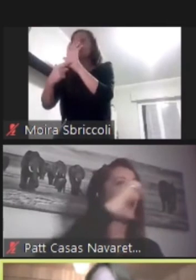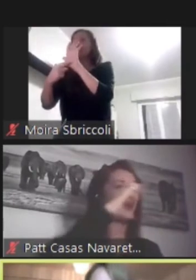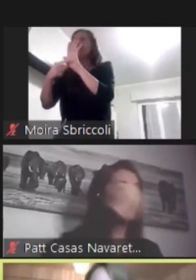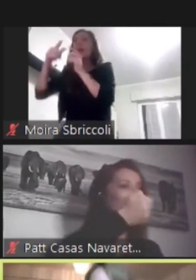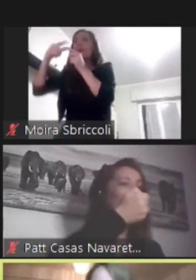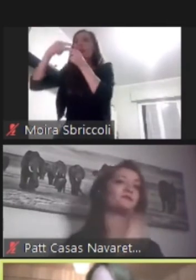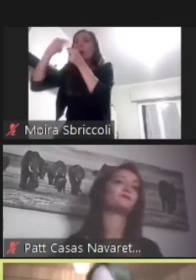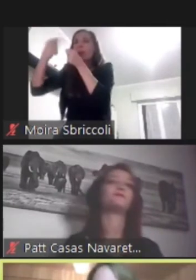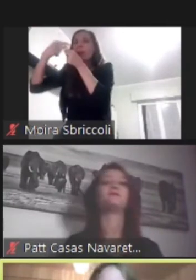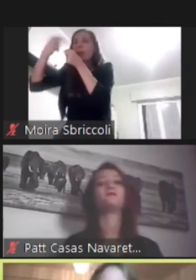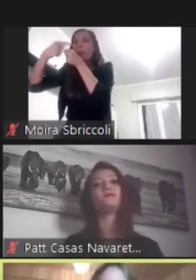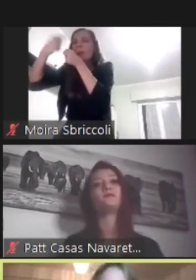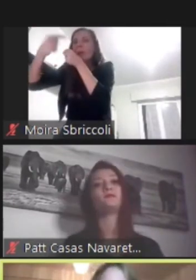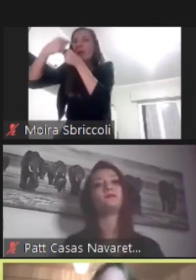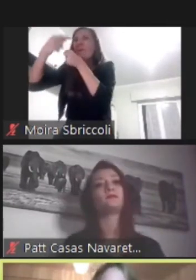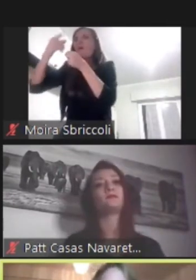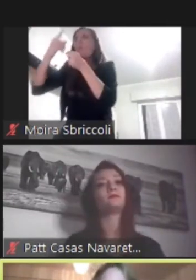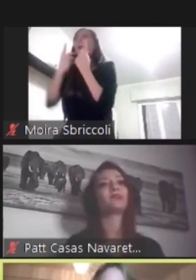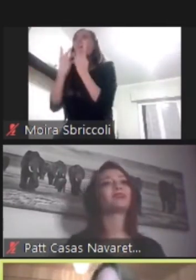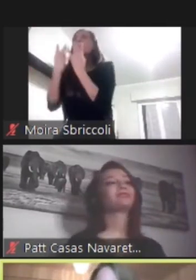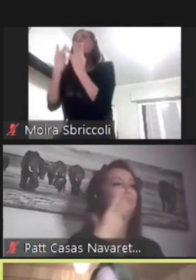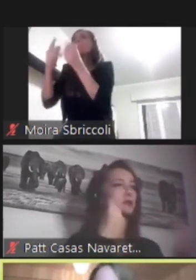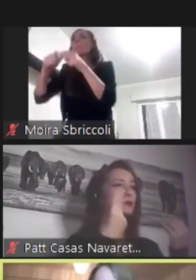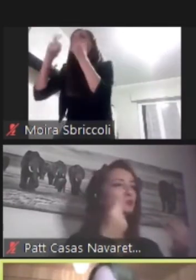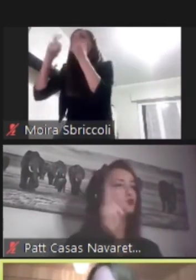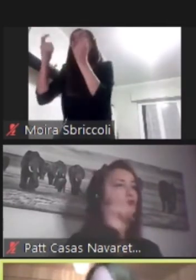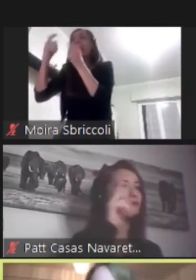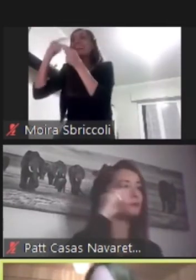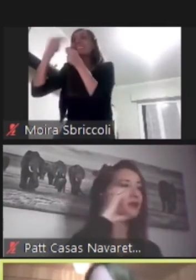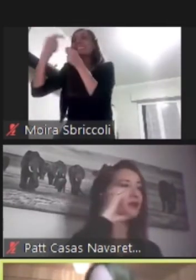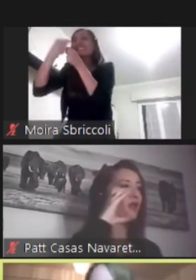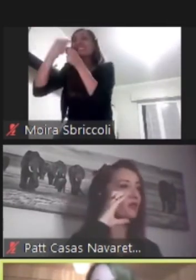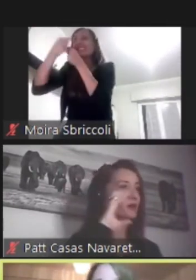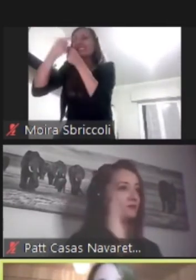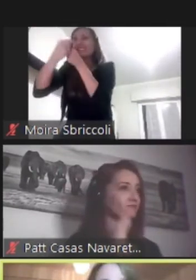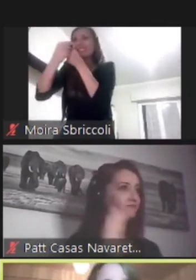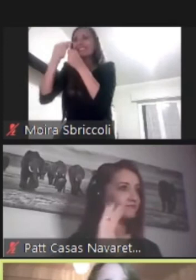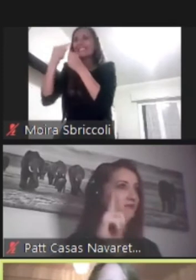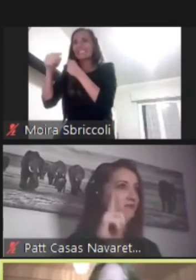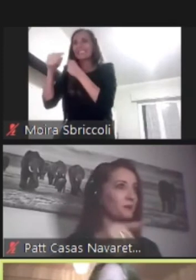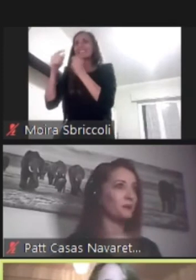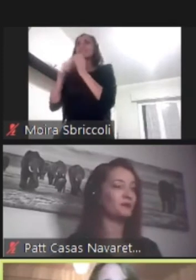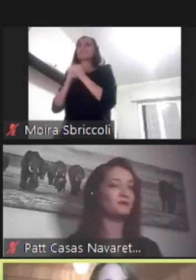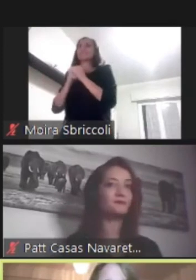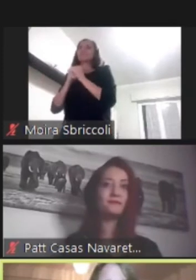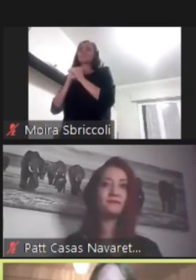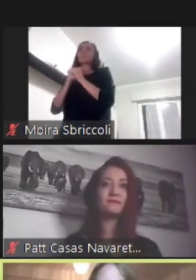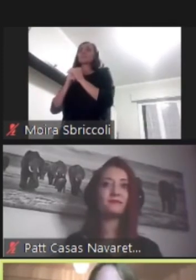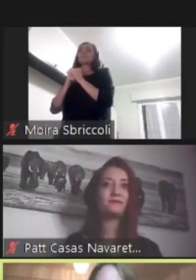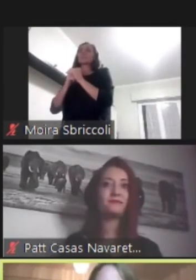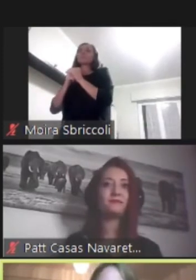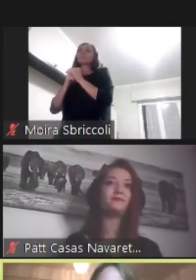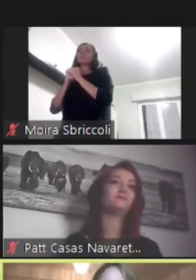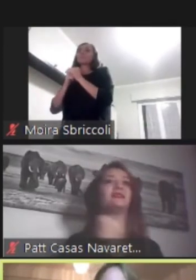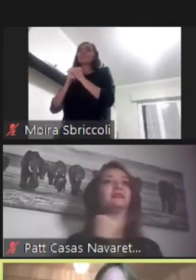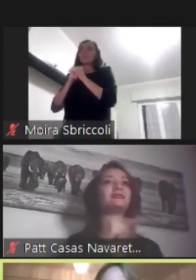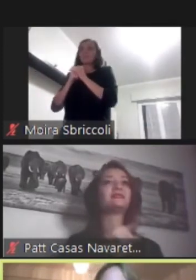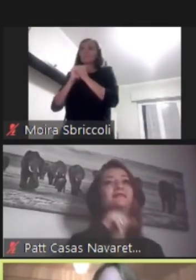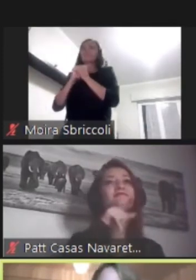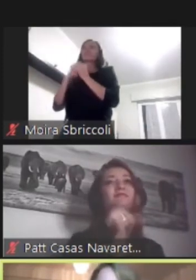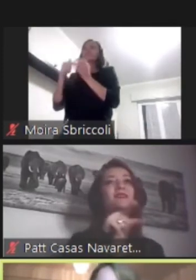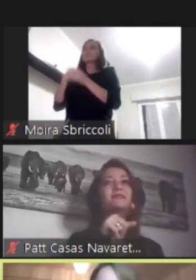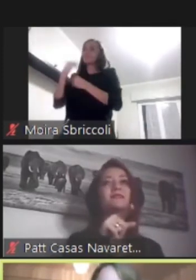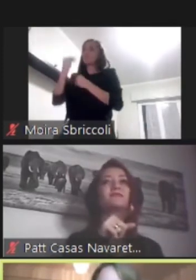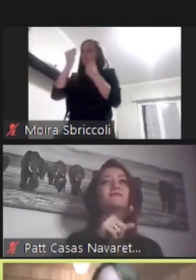So I think that holy basil is like this antidote to the pressures of modern day life. So